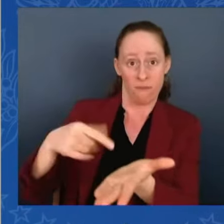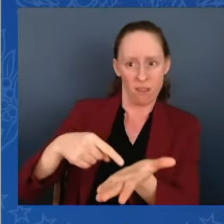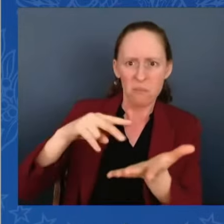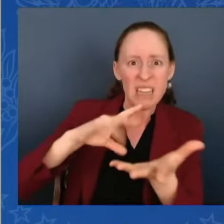past eight months. complete what need build